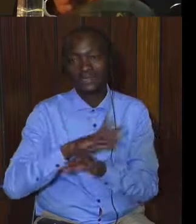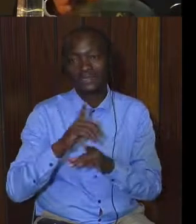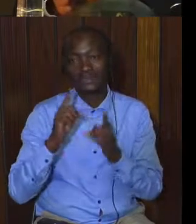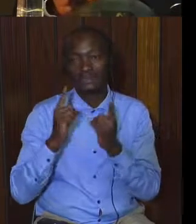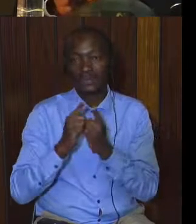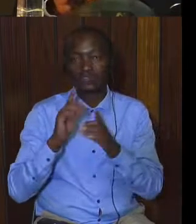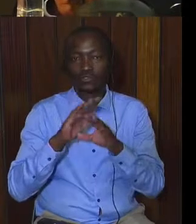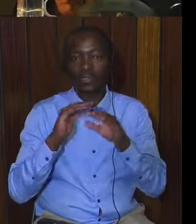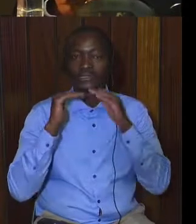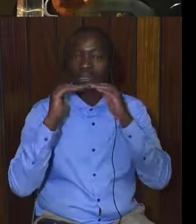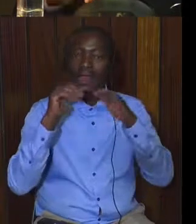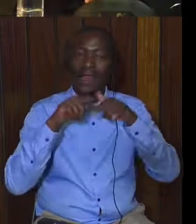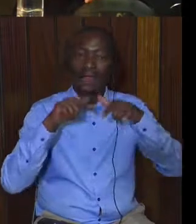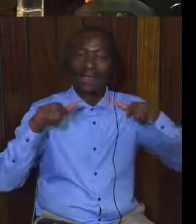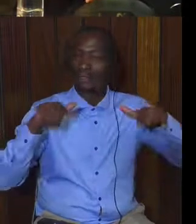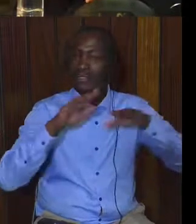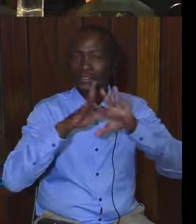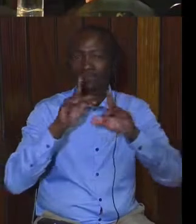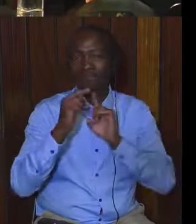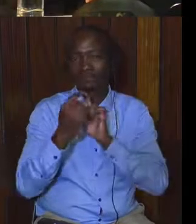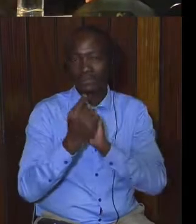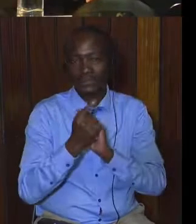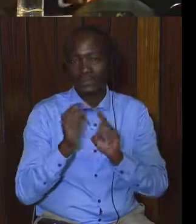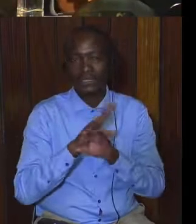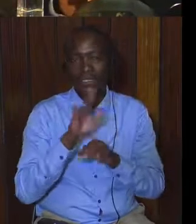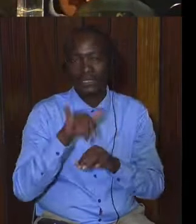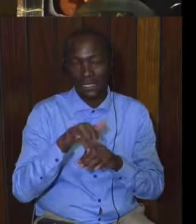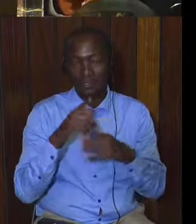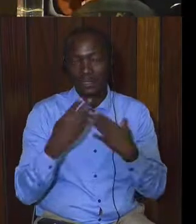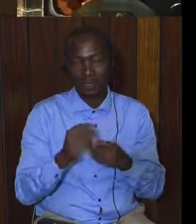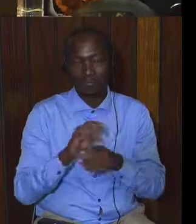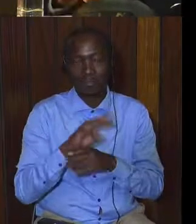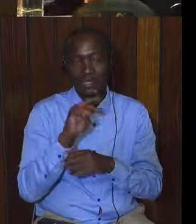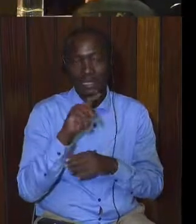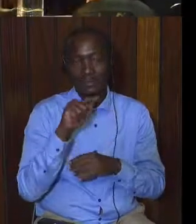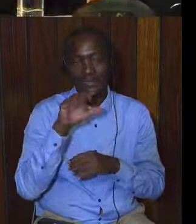it's a high-level sort of meeting that we have with the MEC.